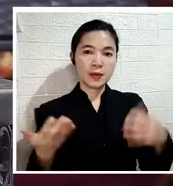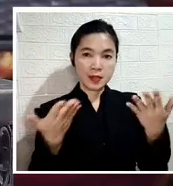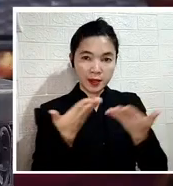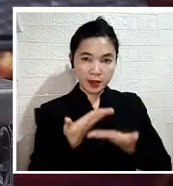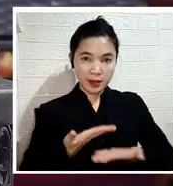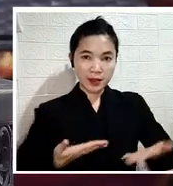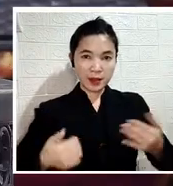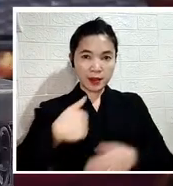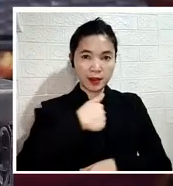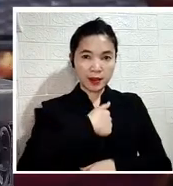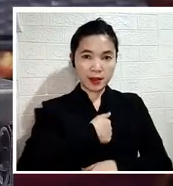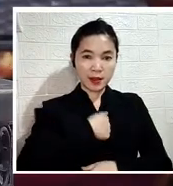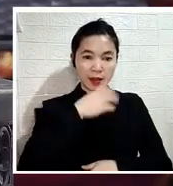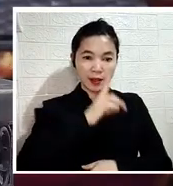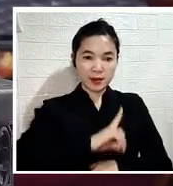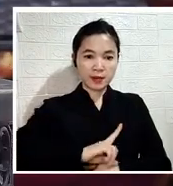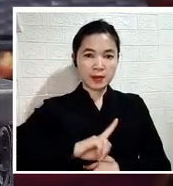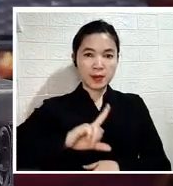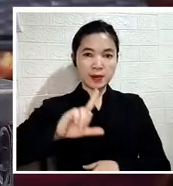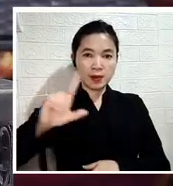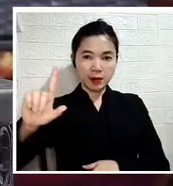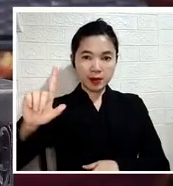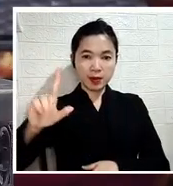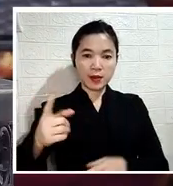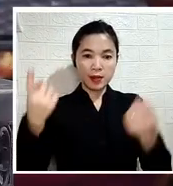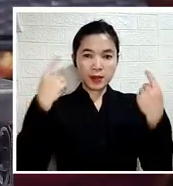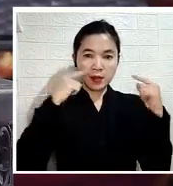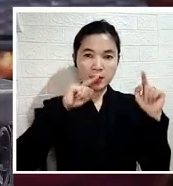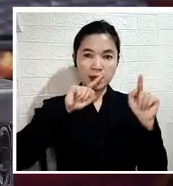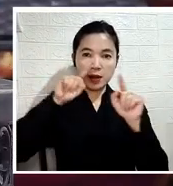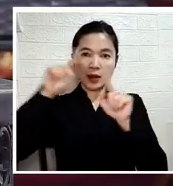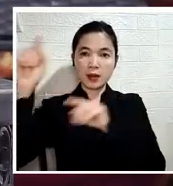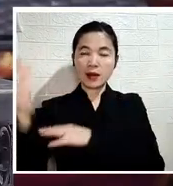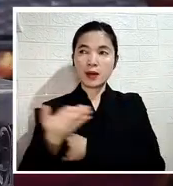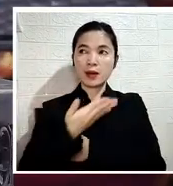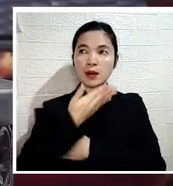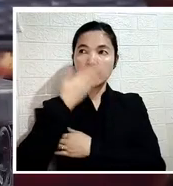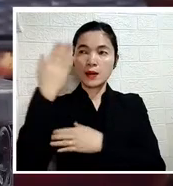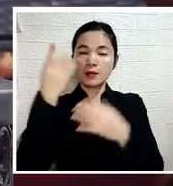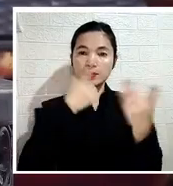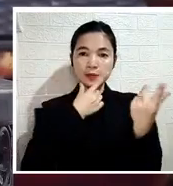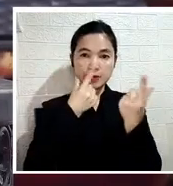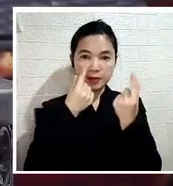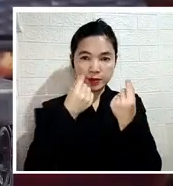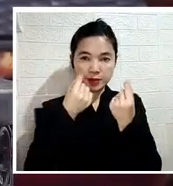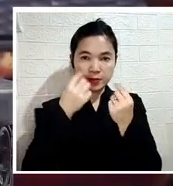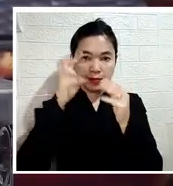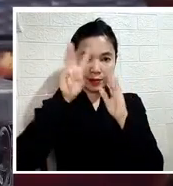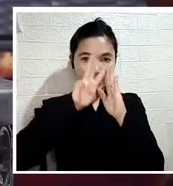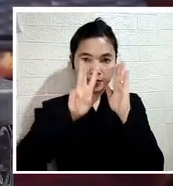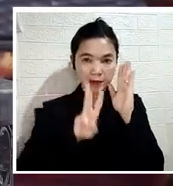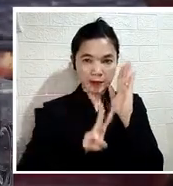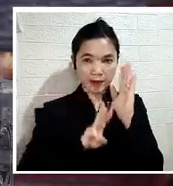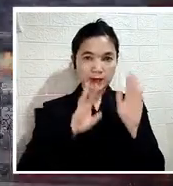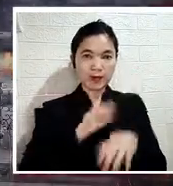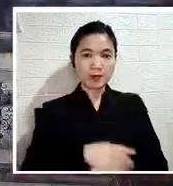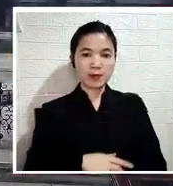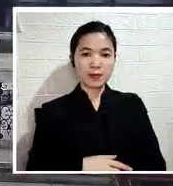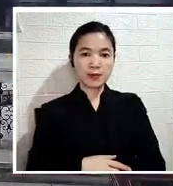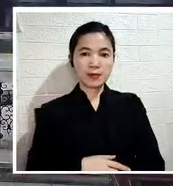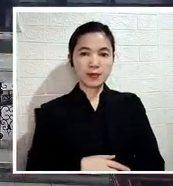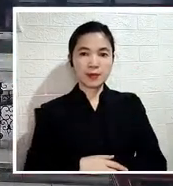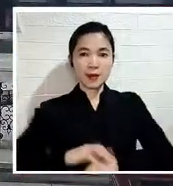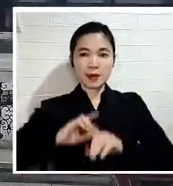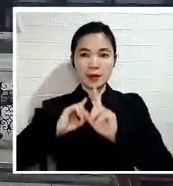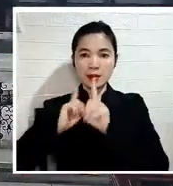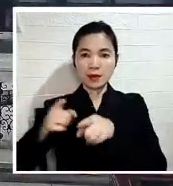Lord. I come to do your will. Here I am,